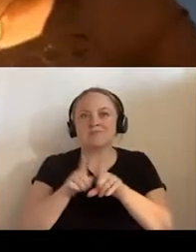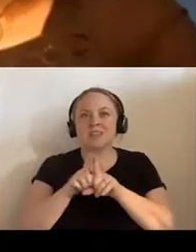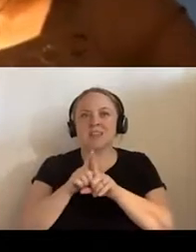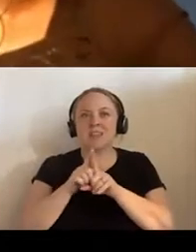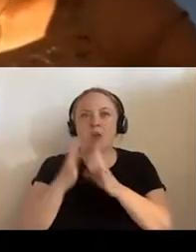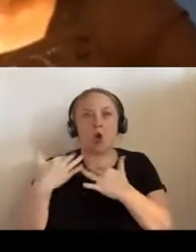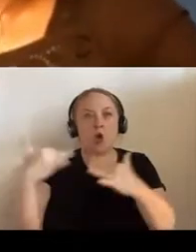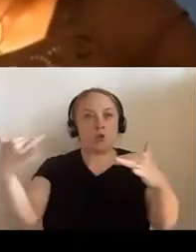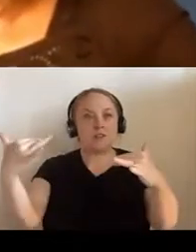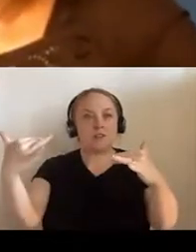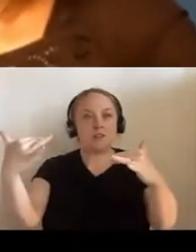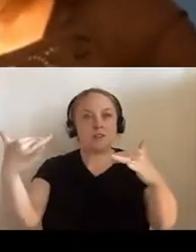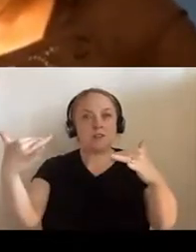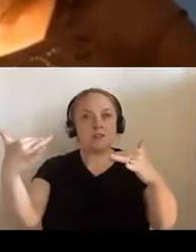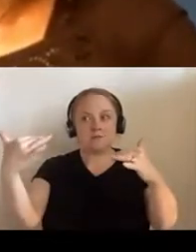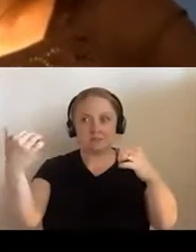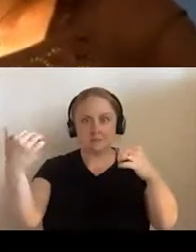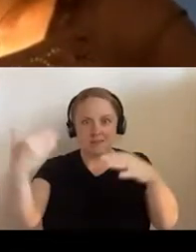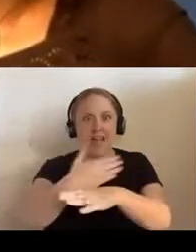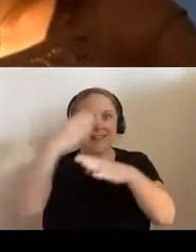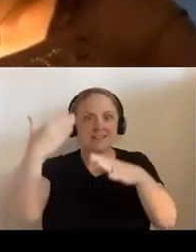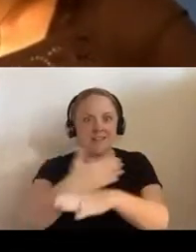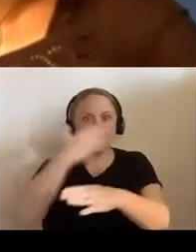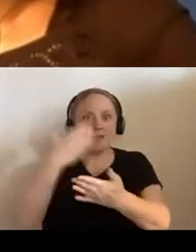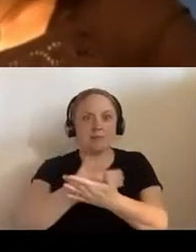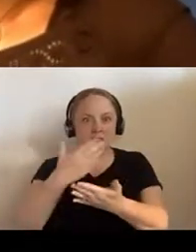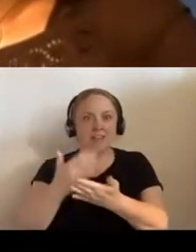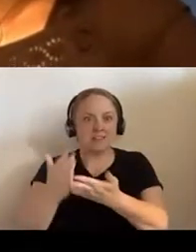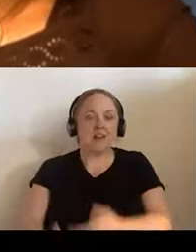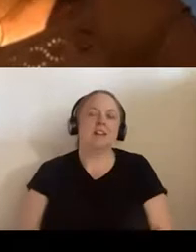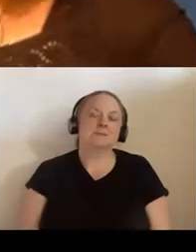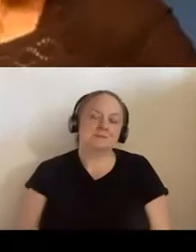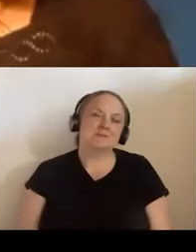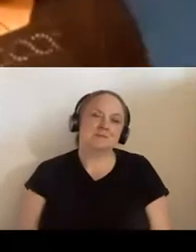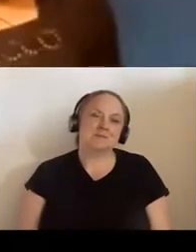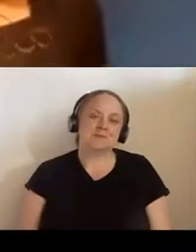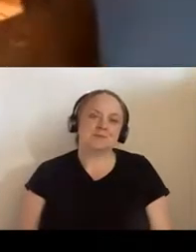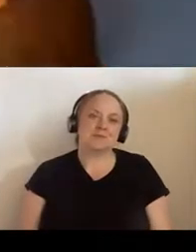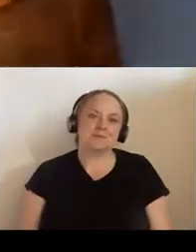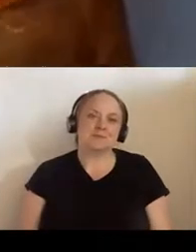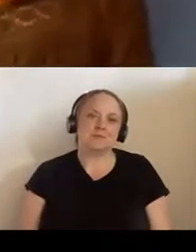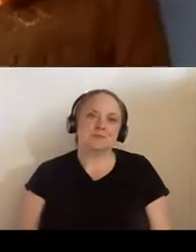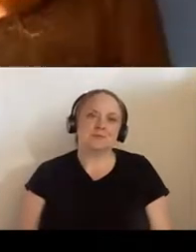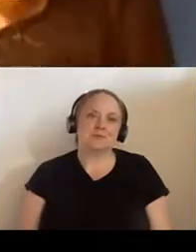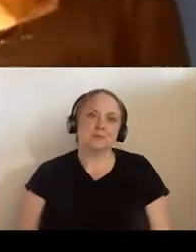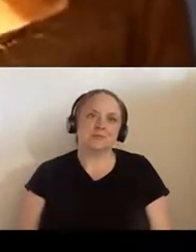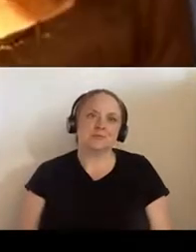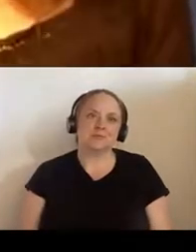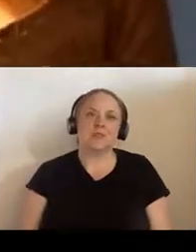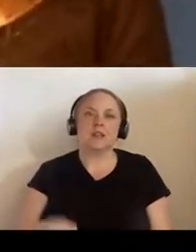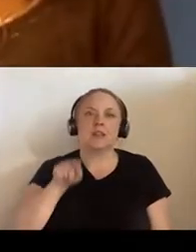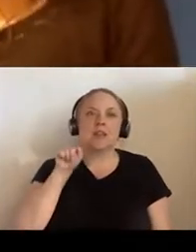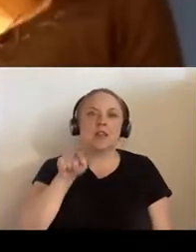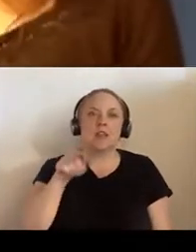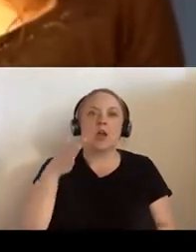audience is an activating factor, and that's something I really appreciate. And this work